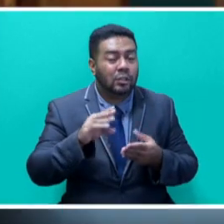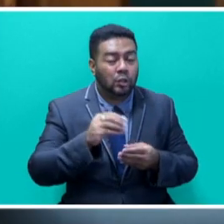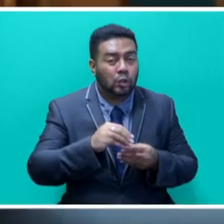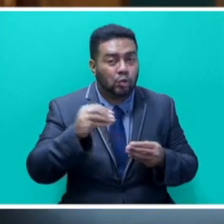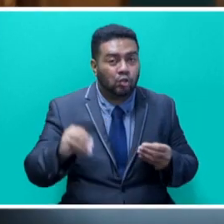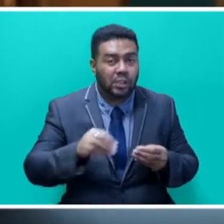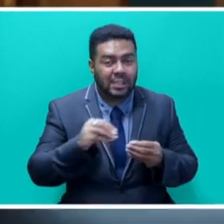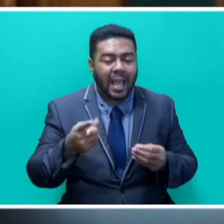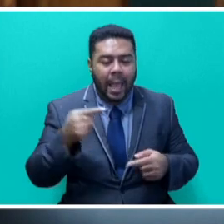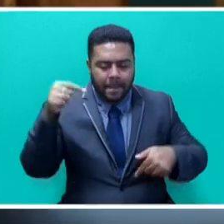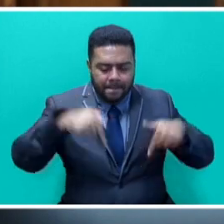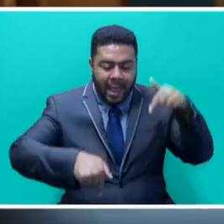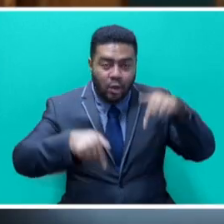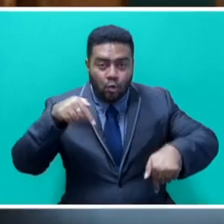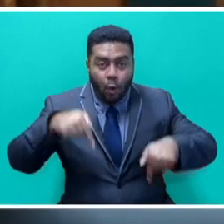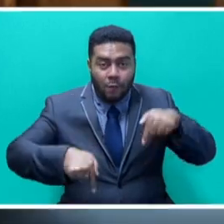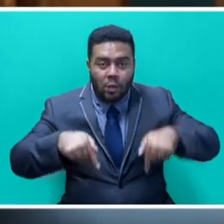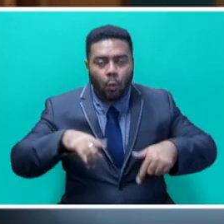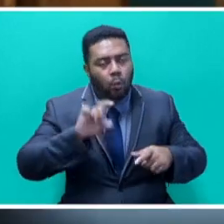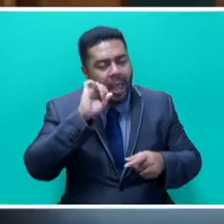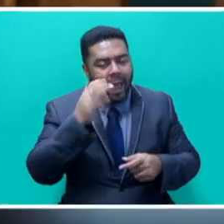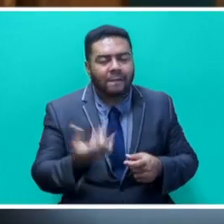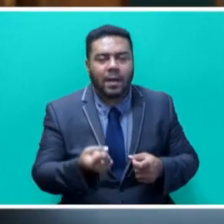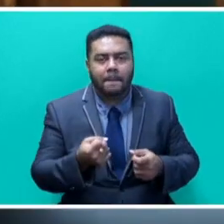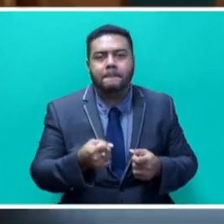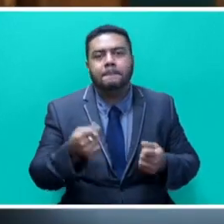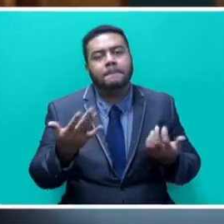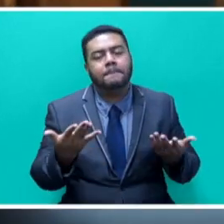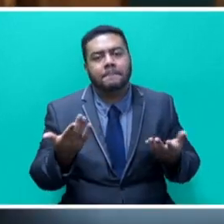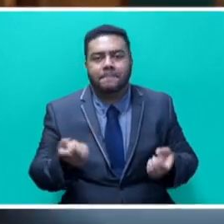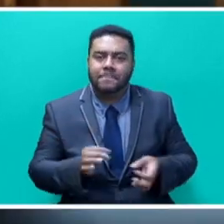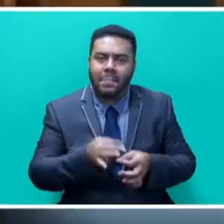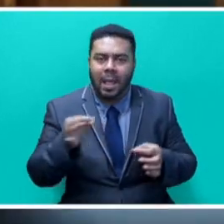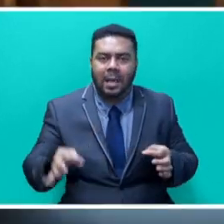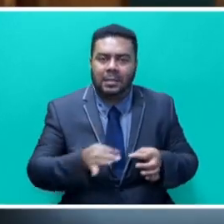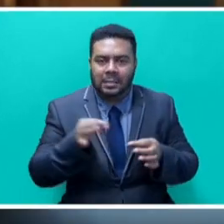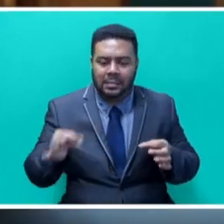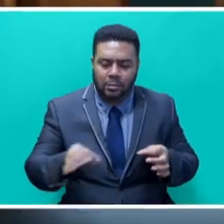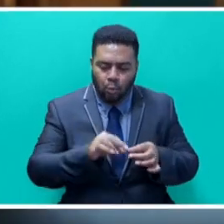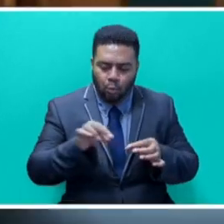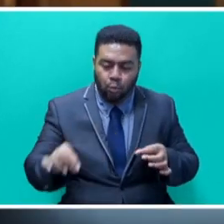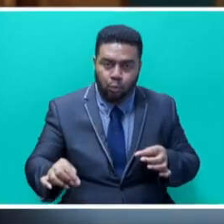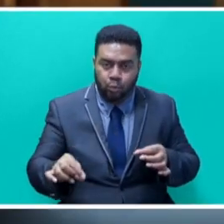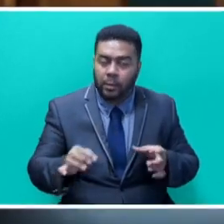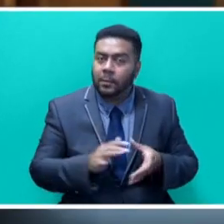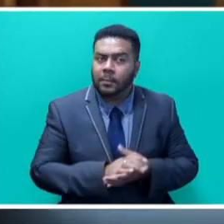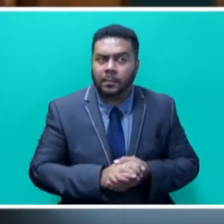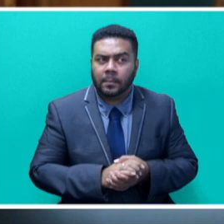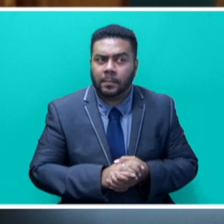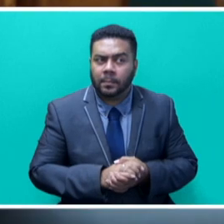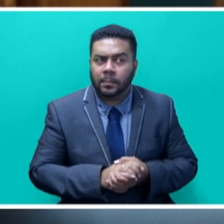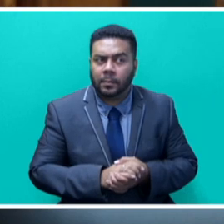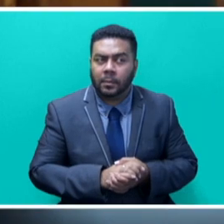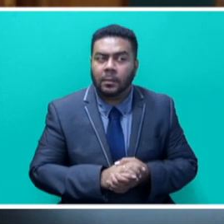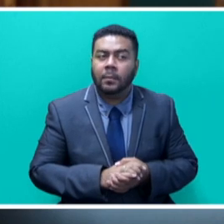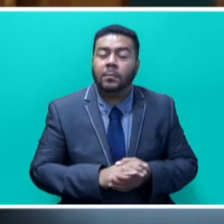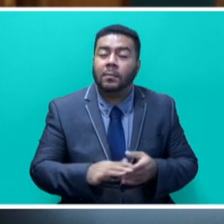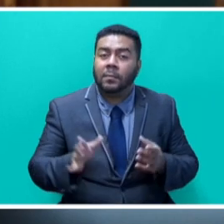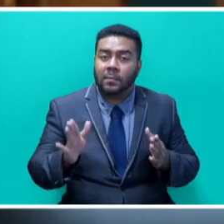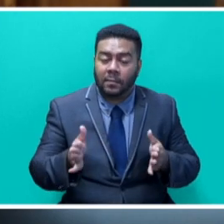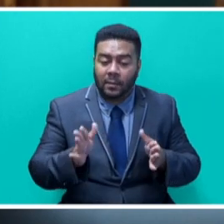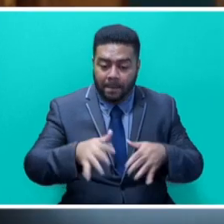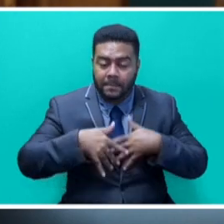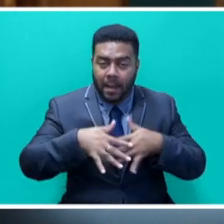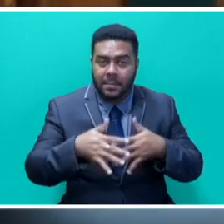in the past 31 months. This huge achievement, Mr. Speaker, is due largely to the public interest. Let me say that